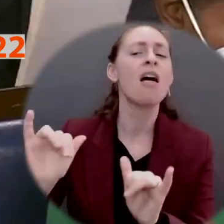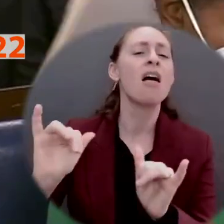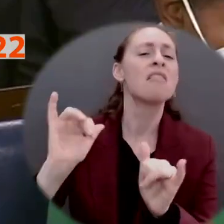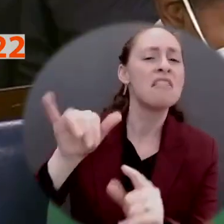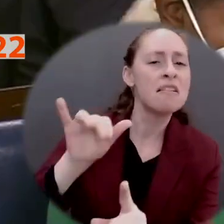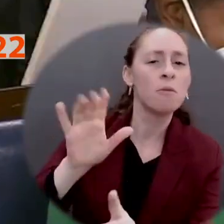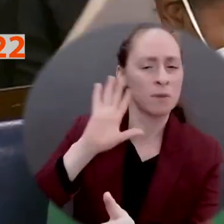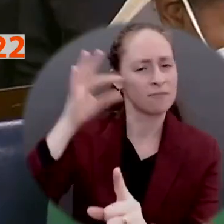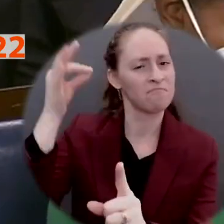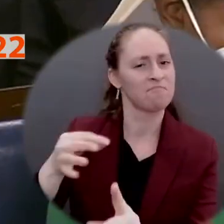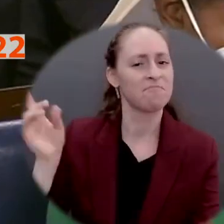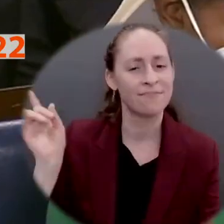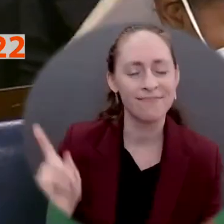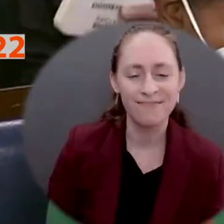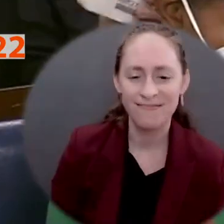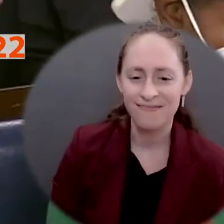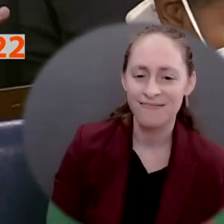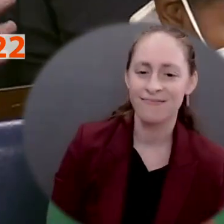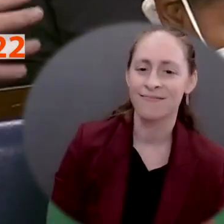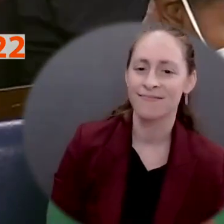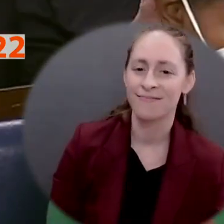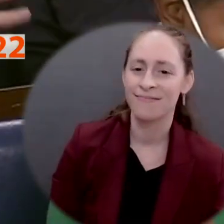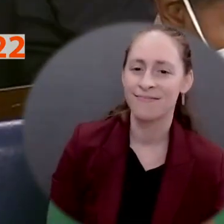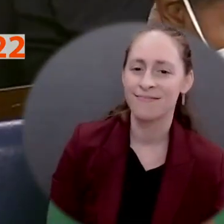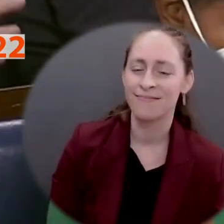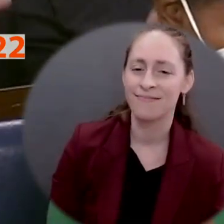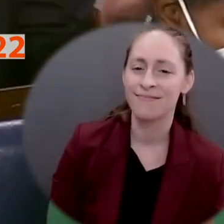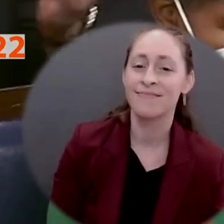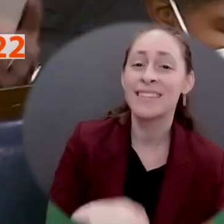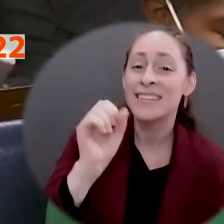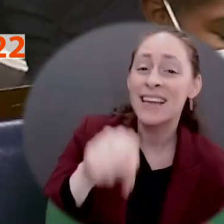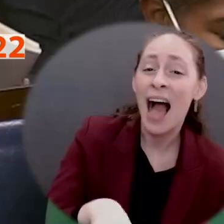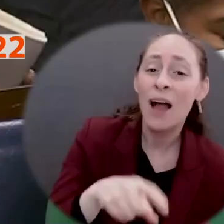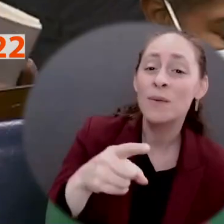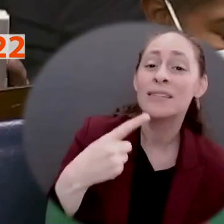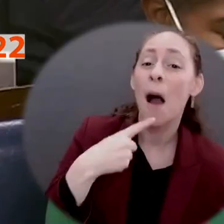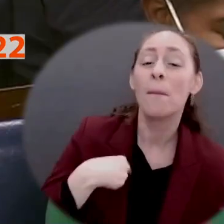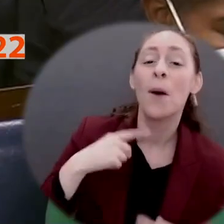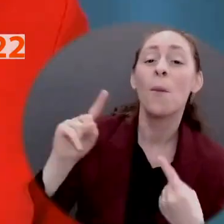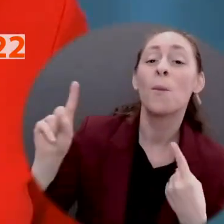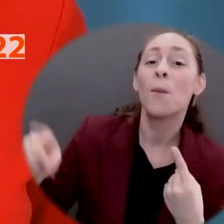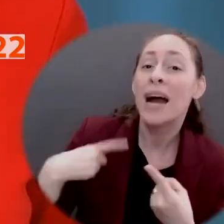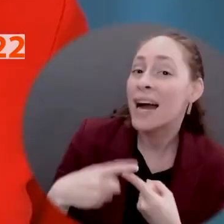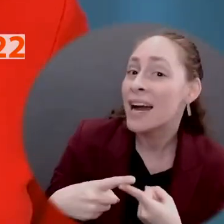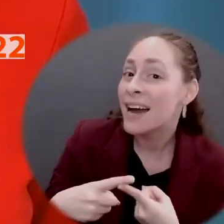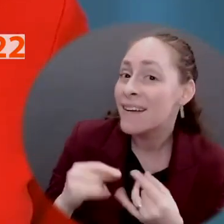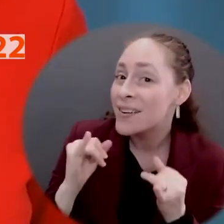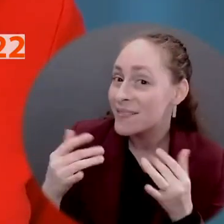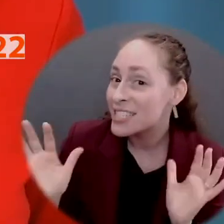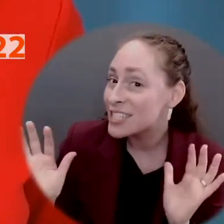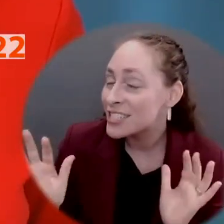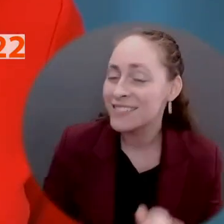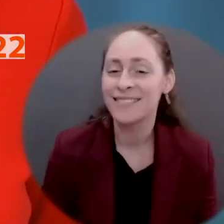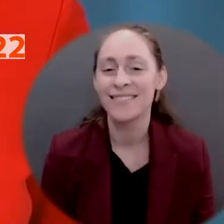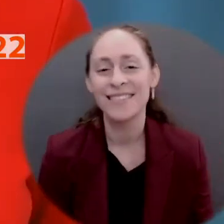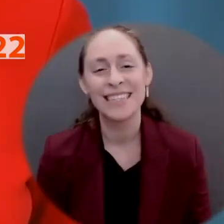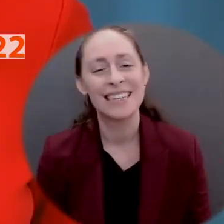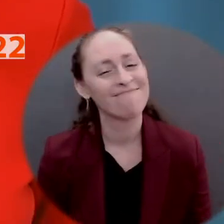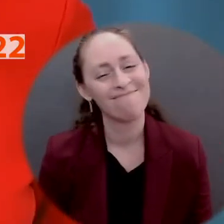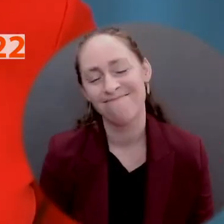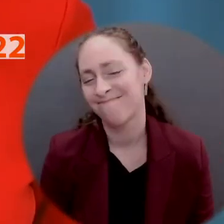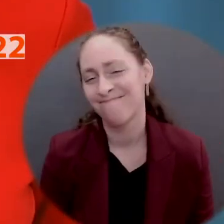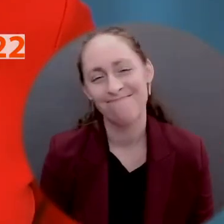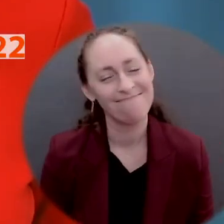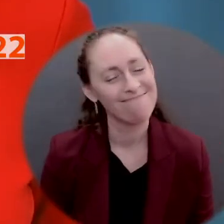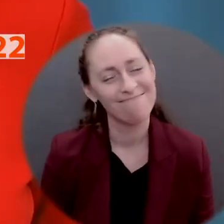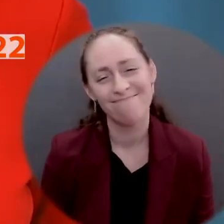on the interviews that you have not been asked is, will you tell us when the interviews are complete? Unlikely. I will tell you, the president